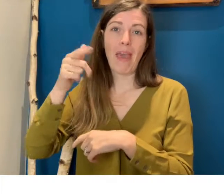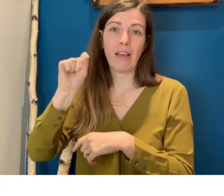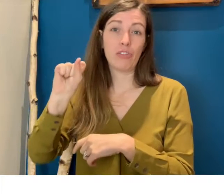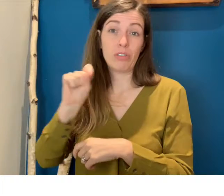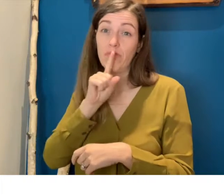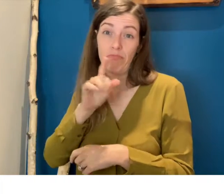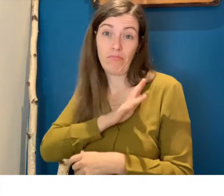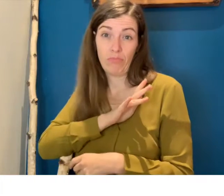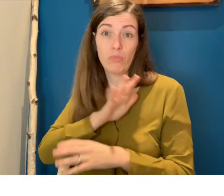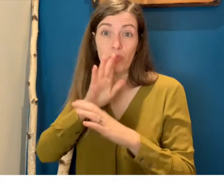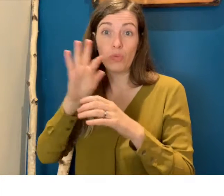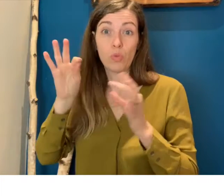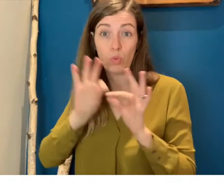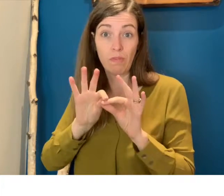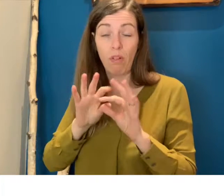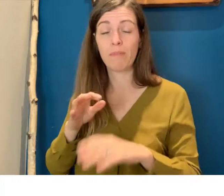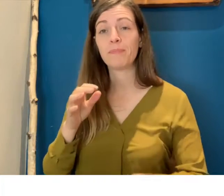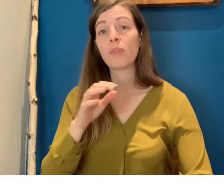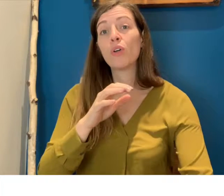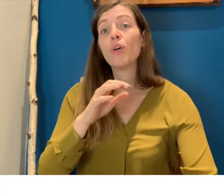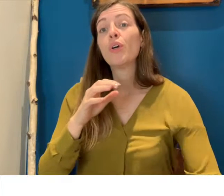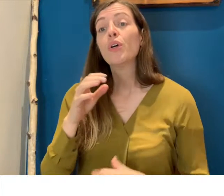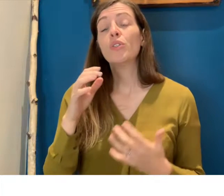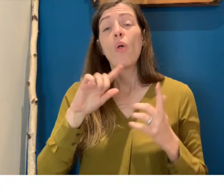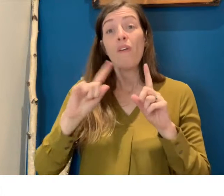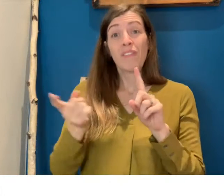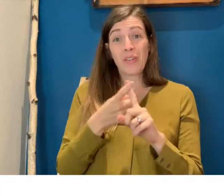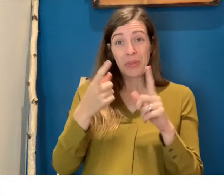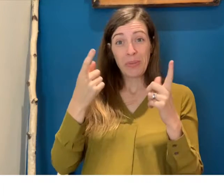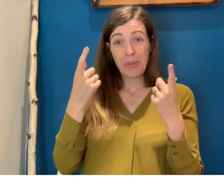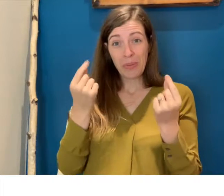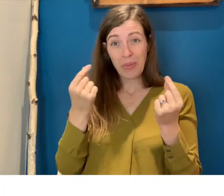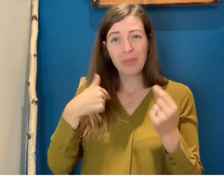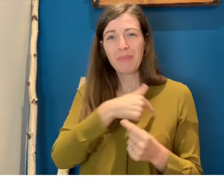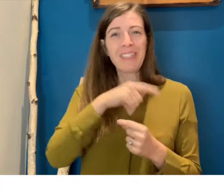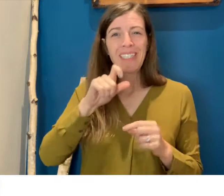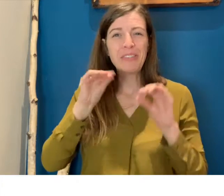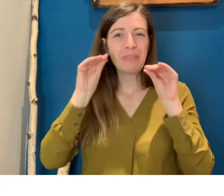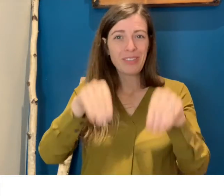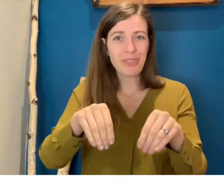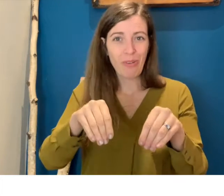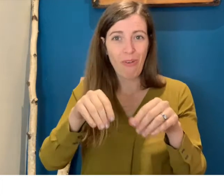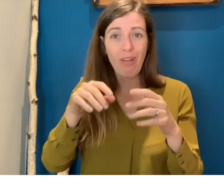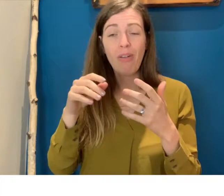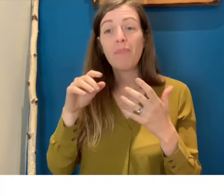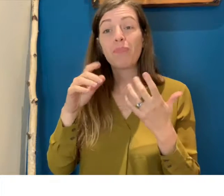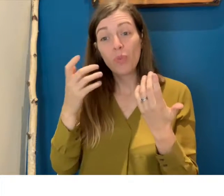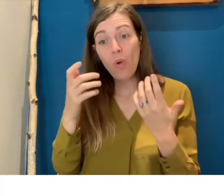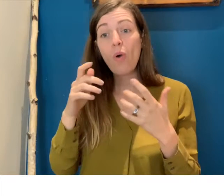lots of other different packages that are great as well, but we'll start with a review of this one.